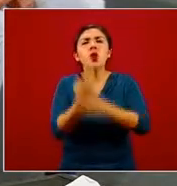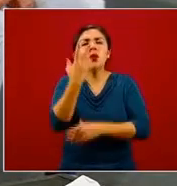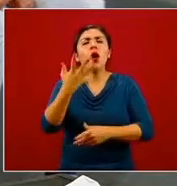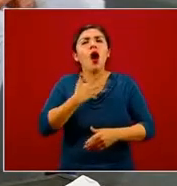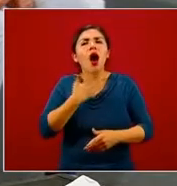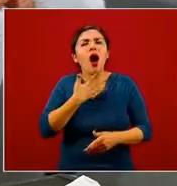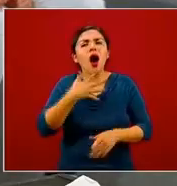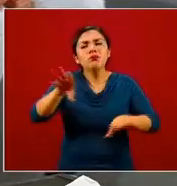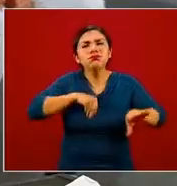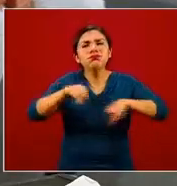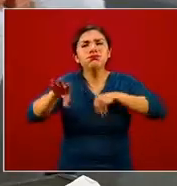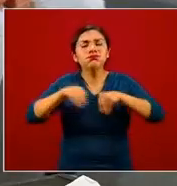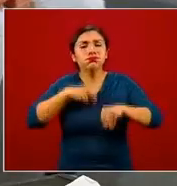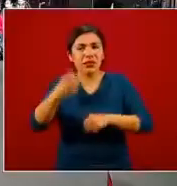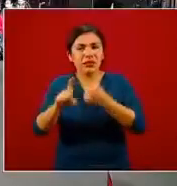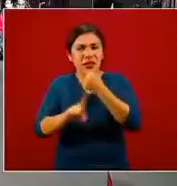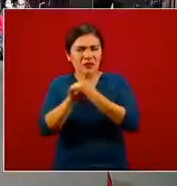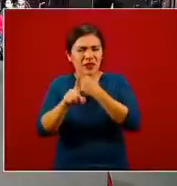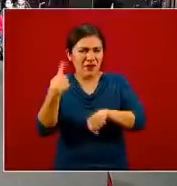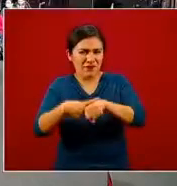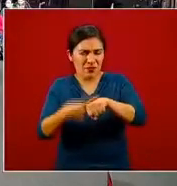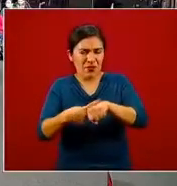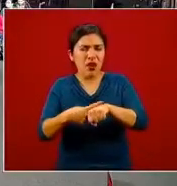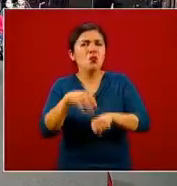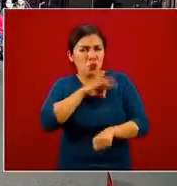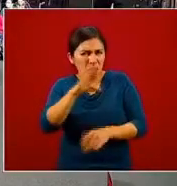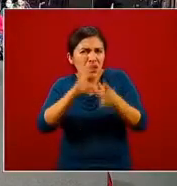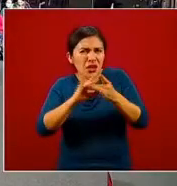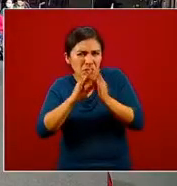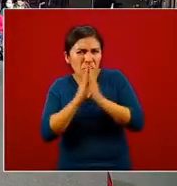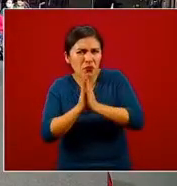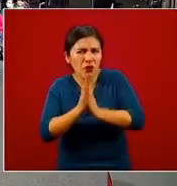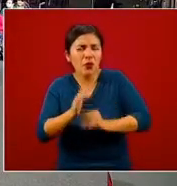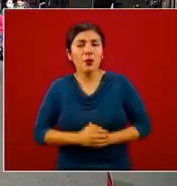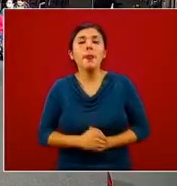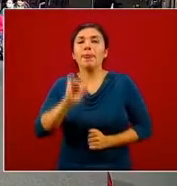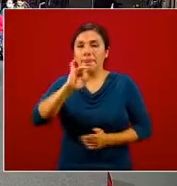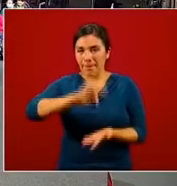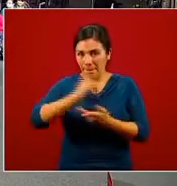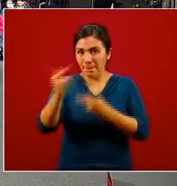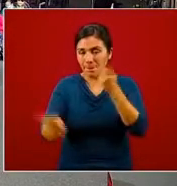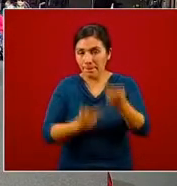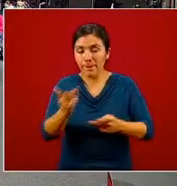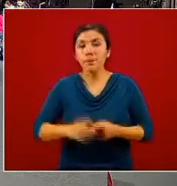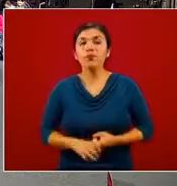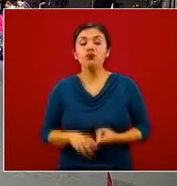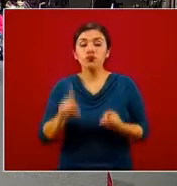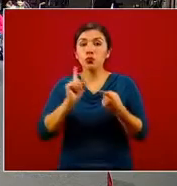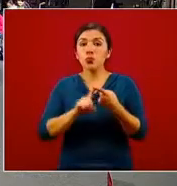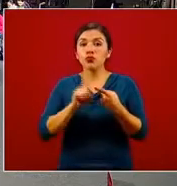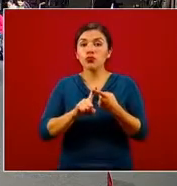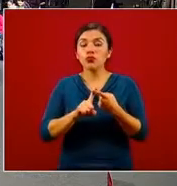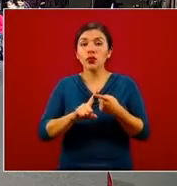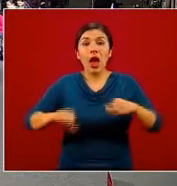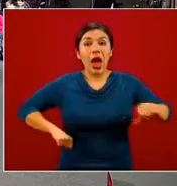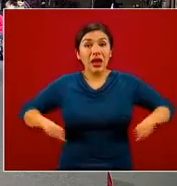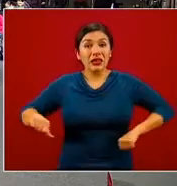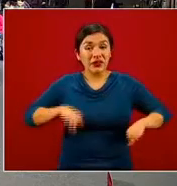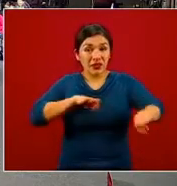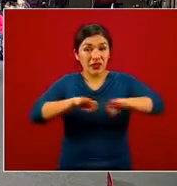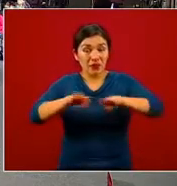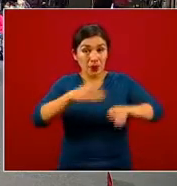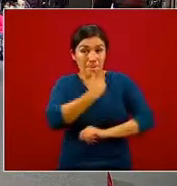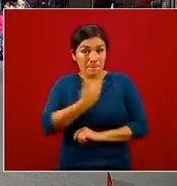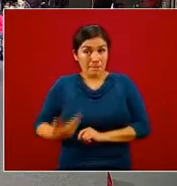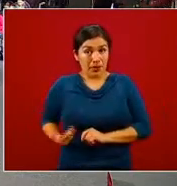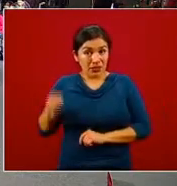and then comparison under legislators. You said there were several models about the epidemic. Can you explain some of the